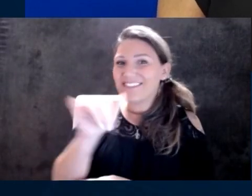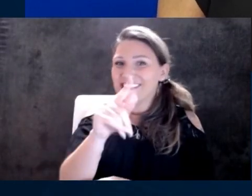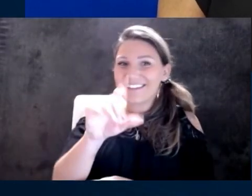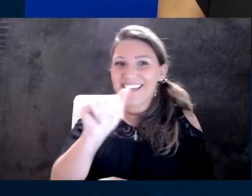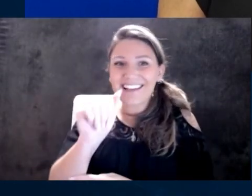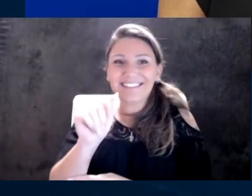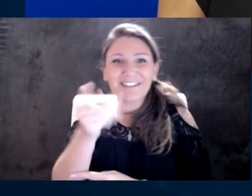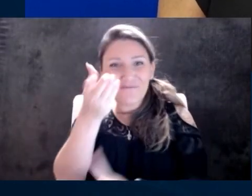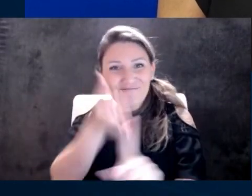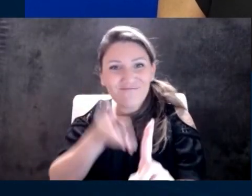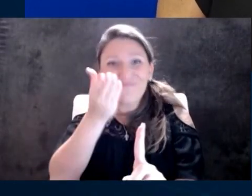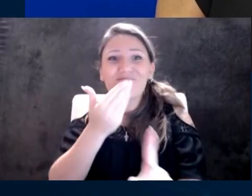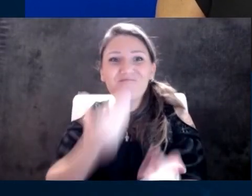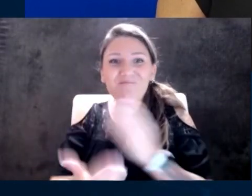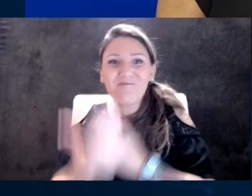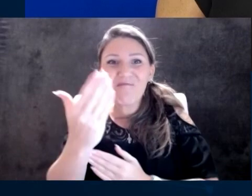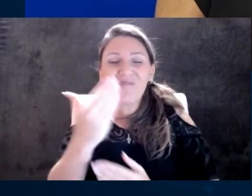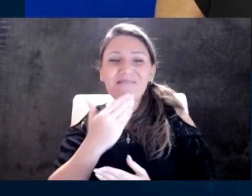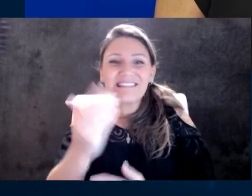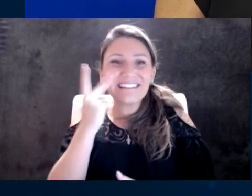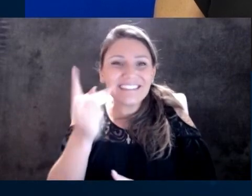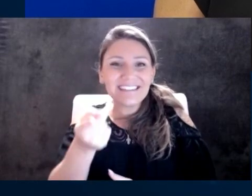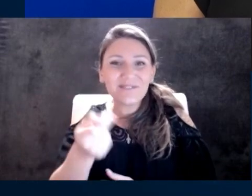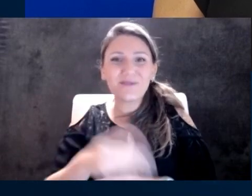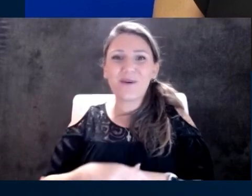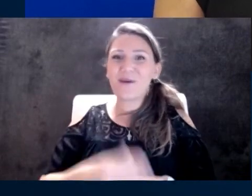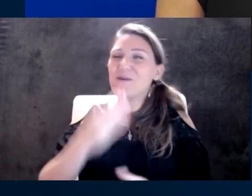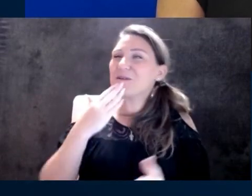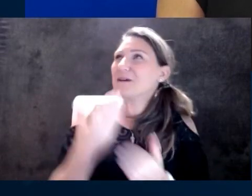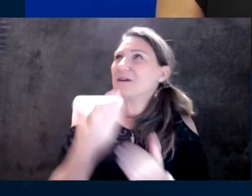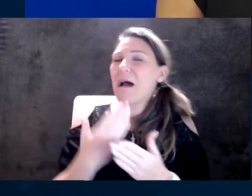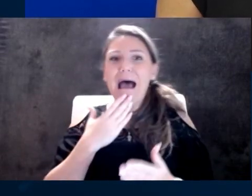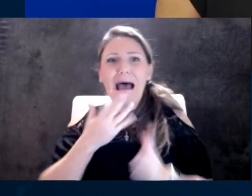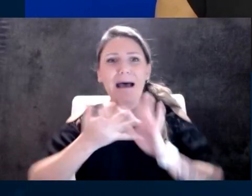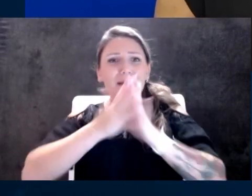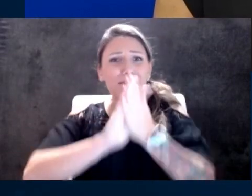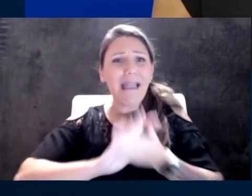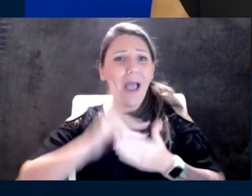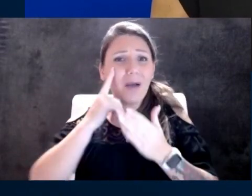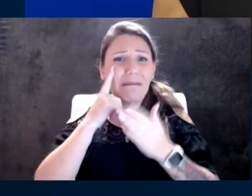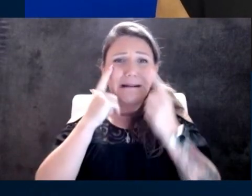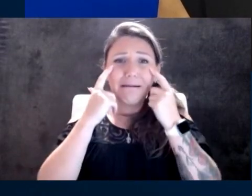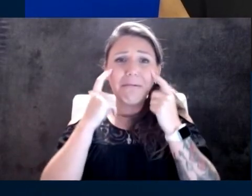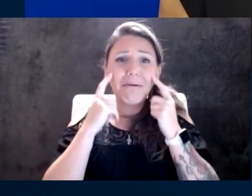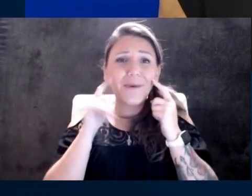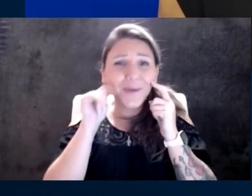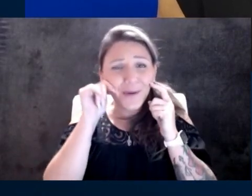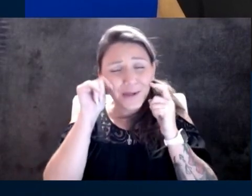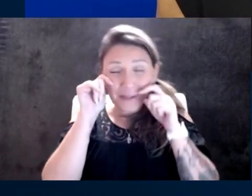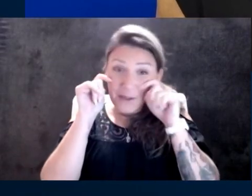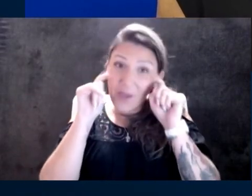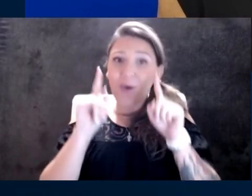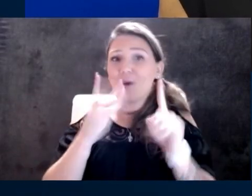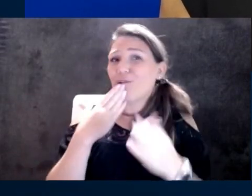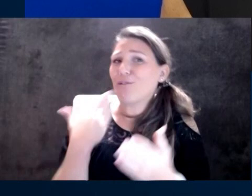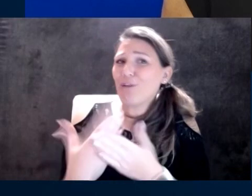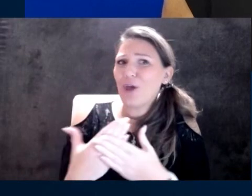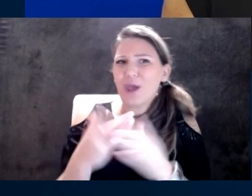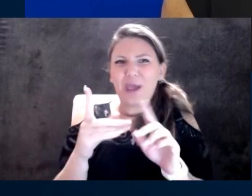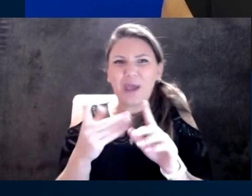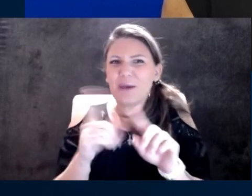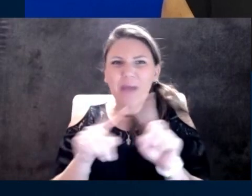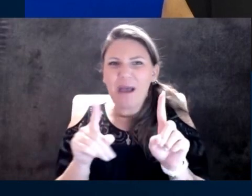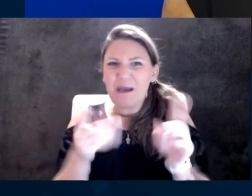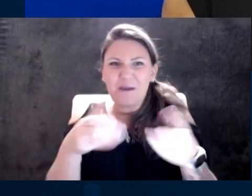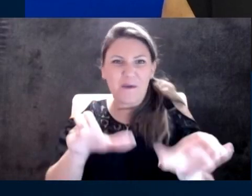good to see you. How are you? Good morning. That made me teary-eyed. Oh, good. Well, we don't like to make you cry this early in the morning, but we